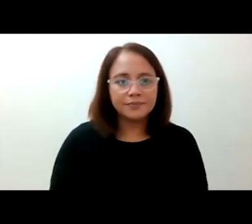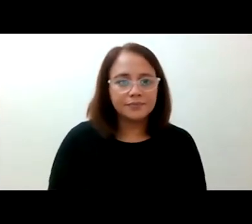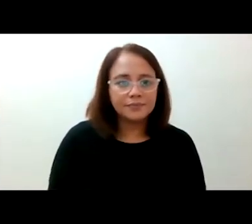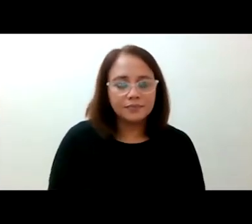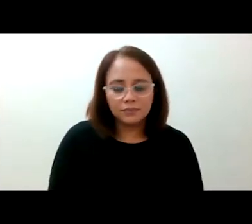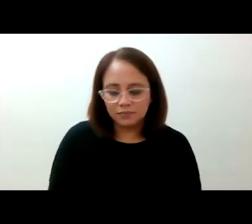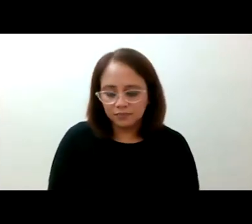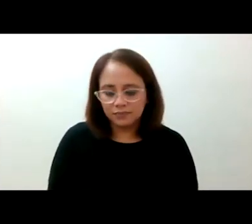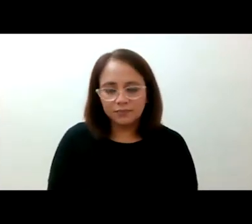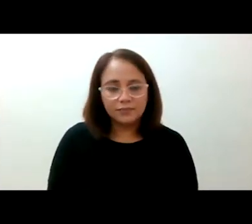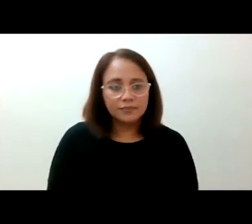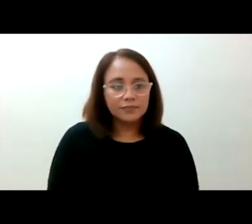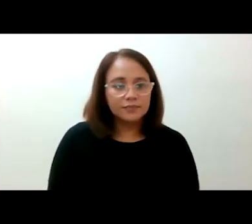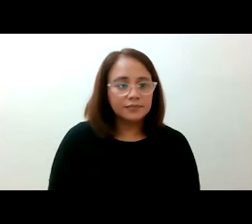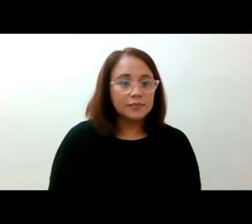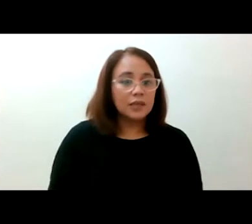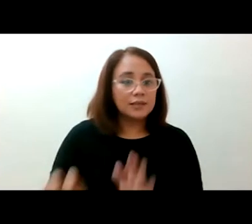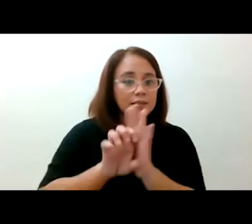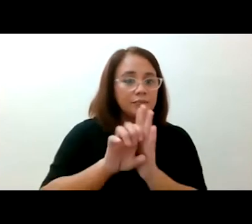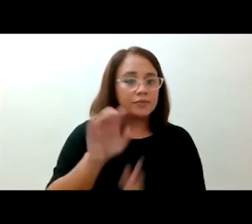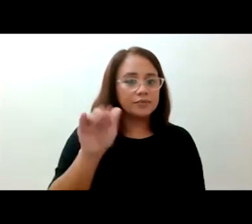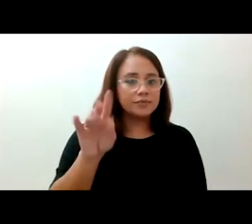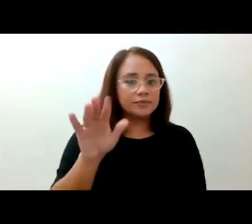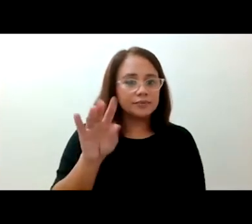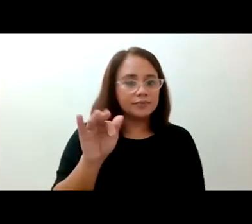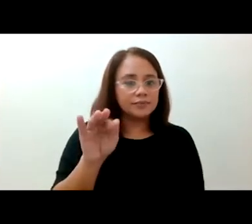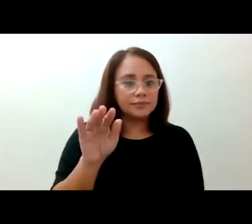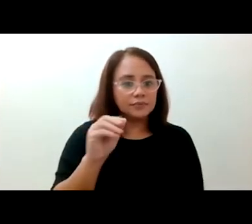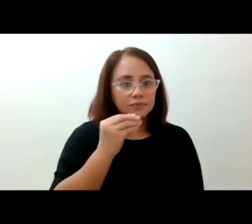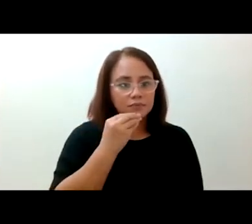Yes, example 15.